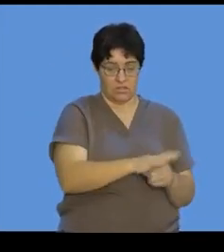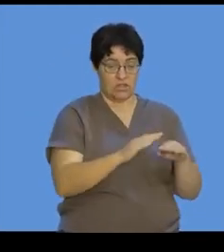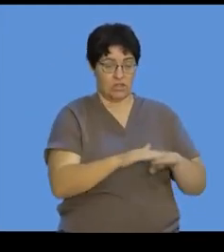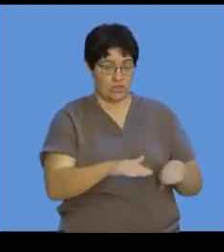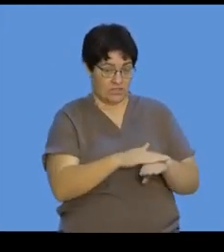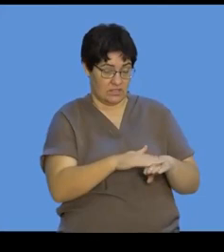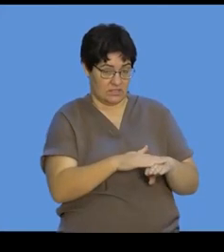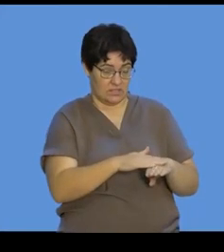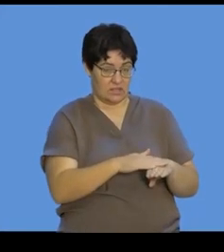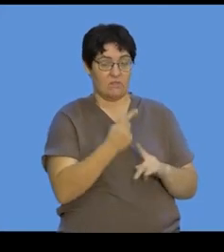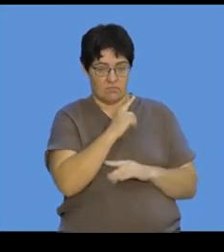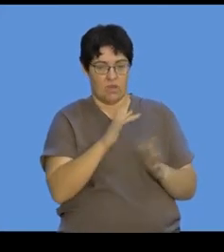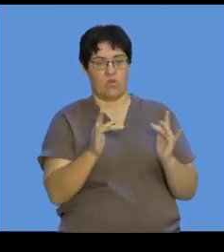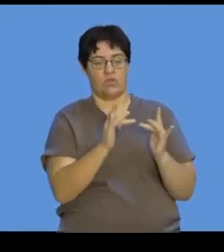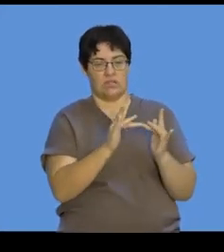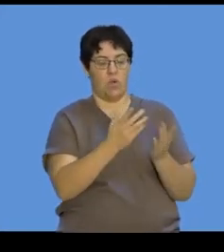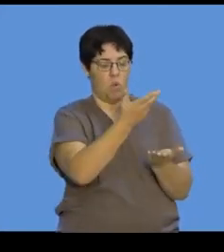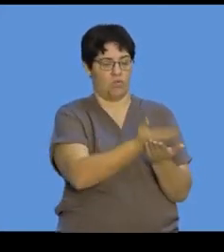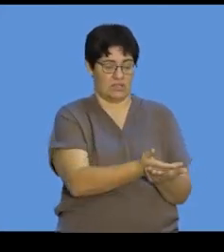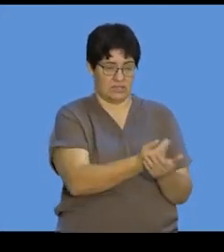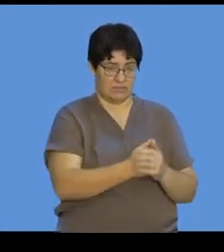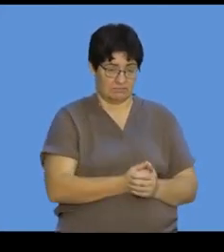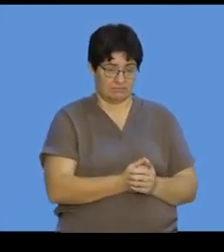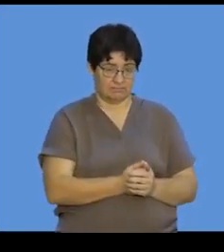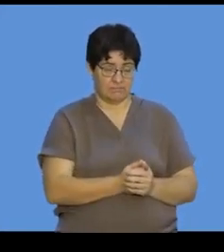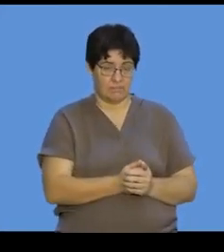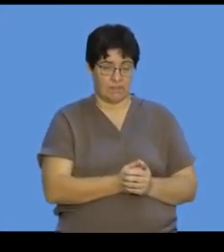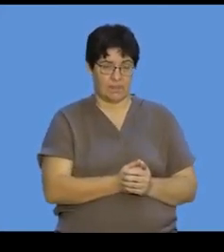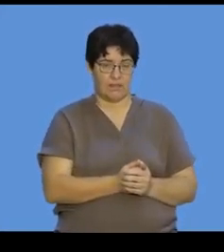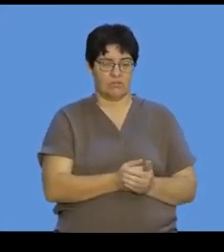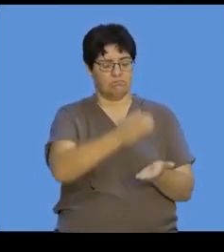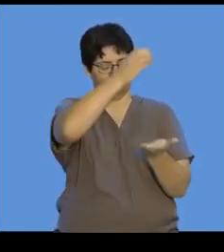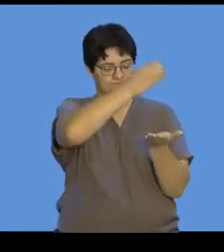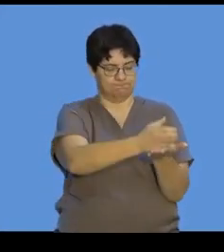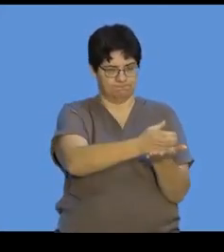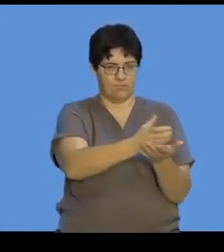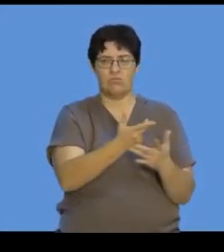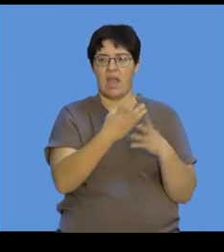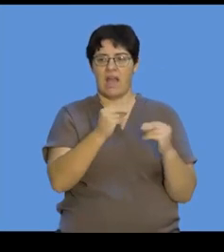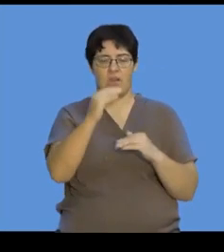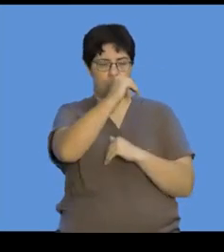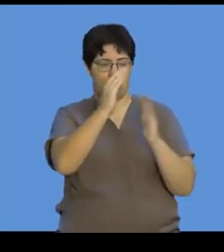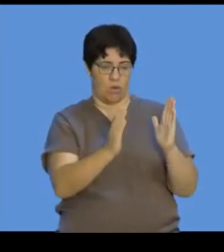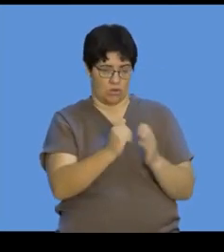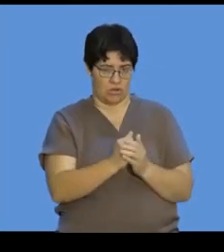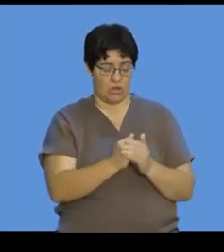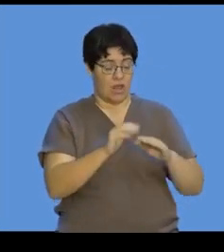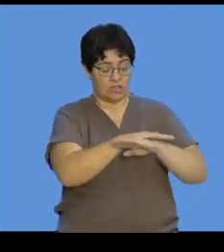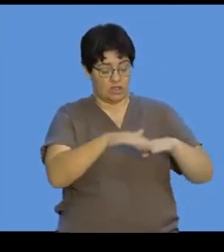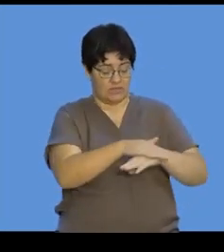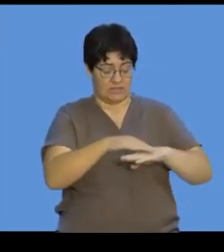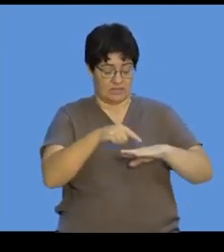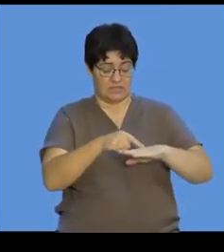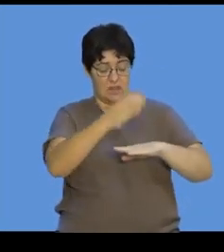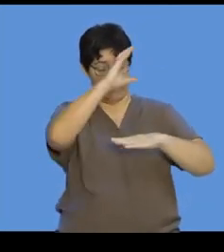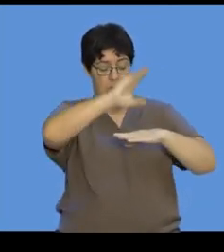which it is in contact or it rests. So if, say, for argument's sake, we had a block, okay, so the pressure of